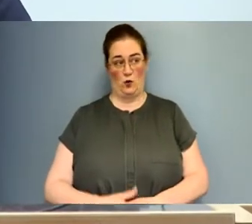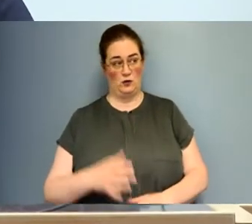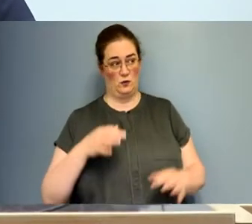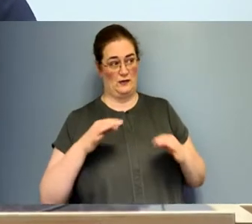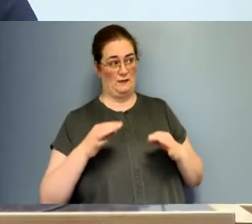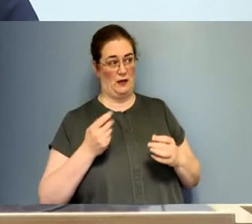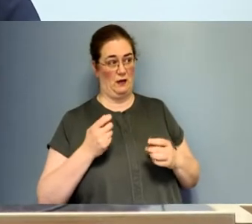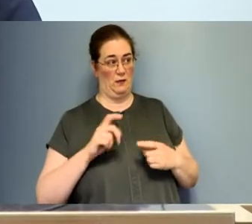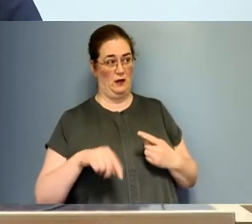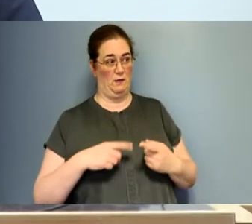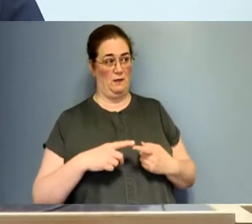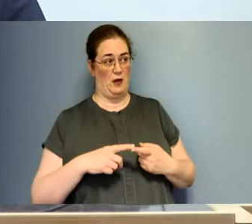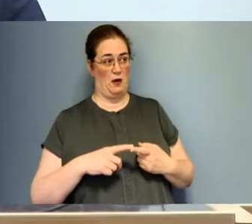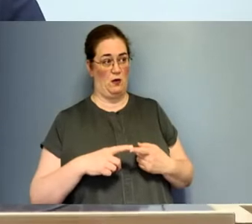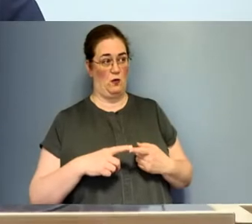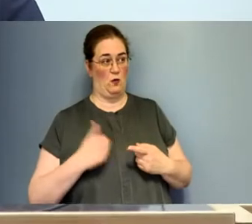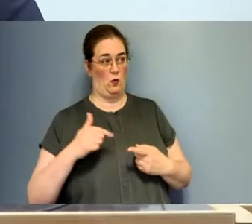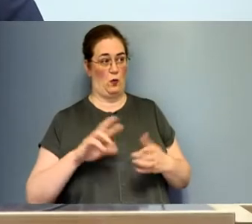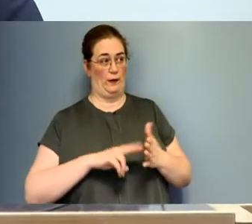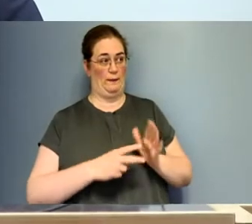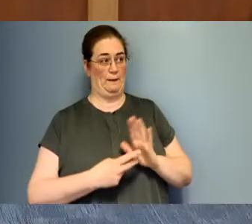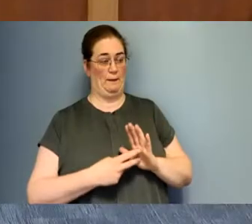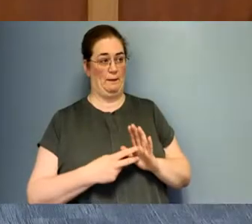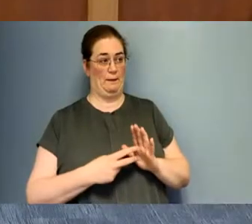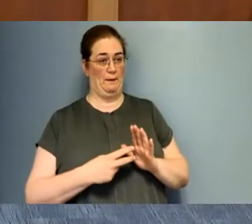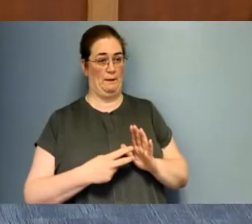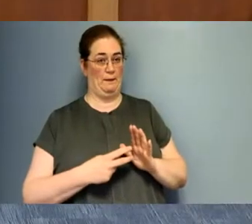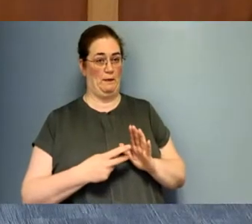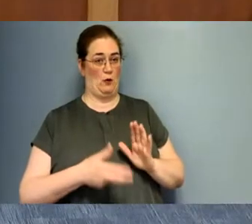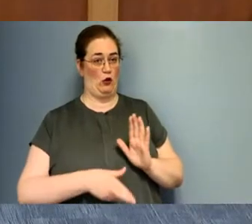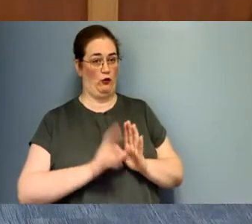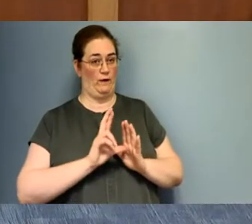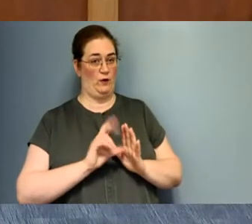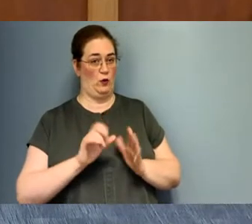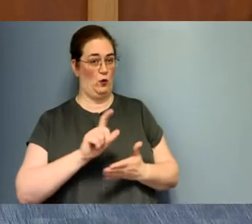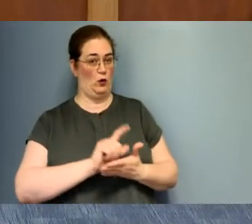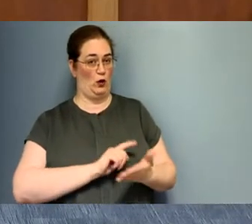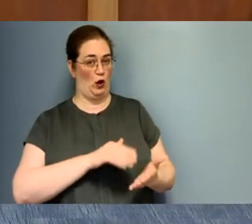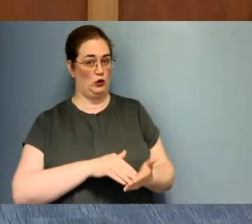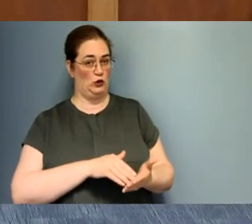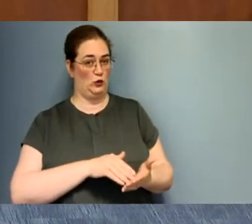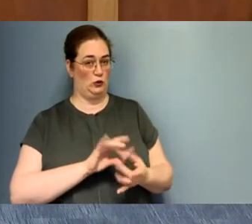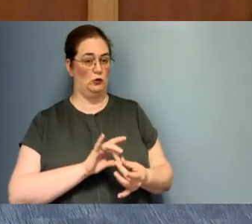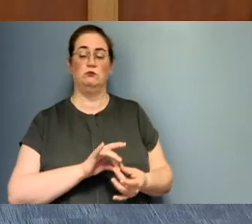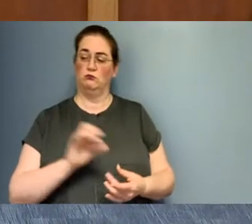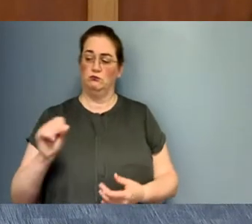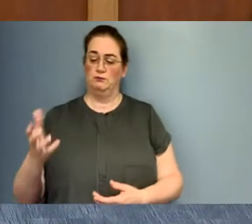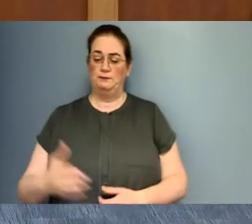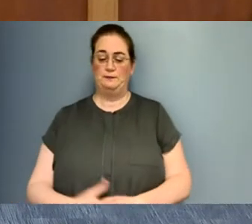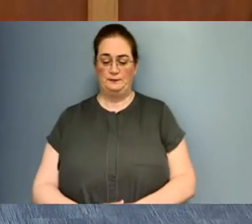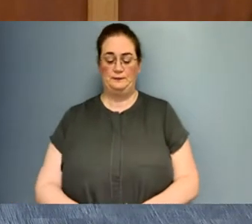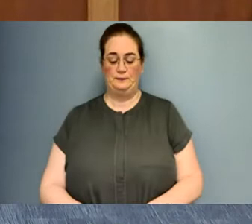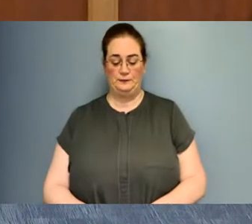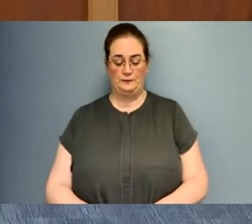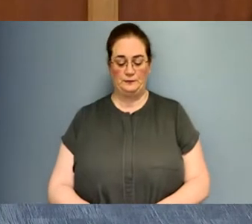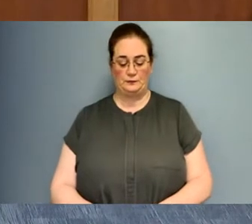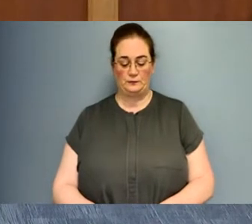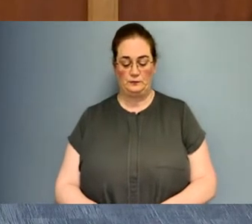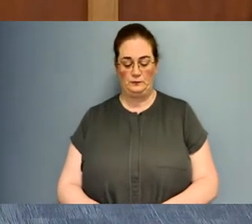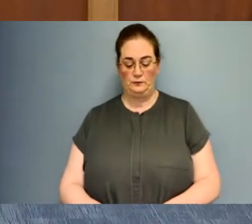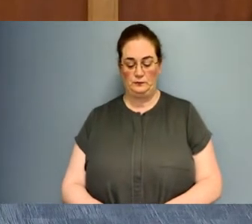about what we mean by a review or a lawsuit? Do you want me to talk about that? Yeah, please.